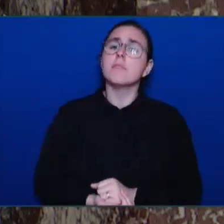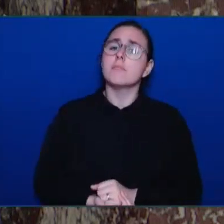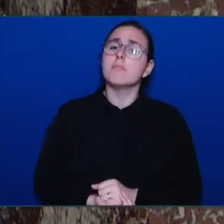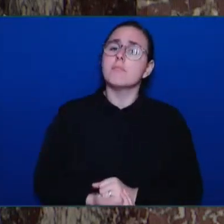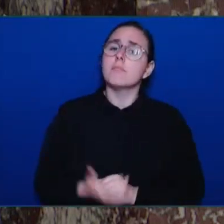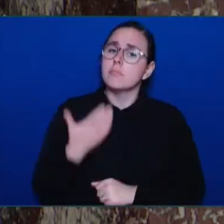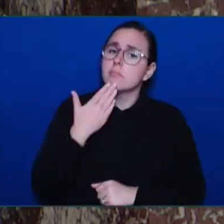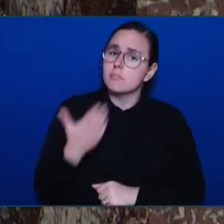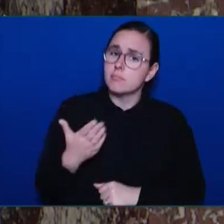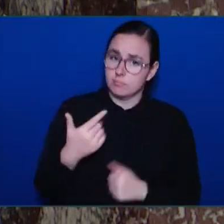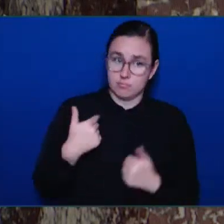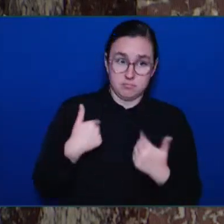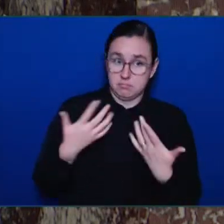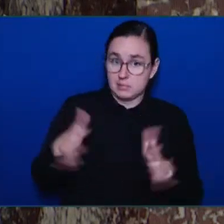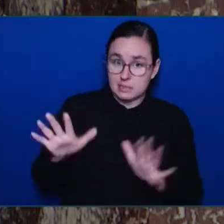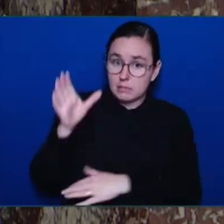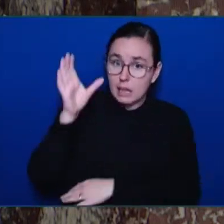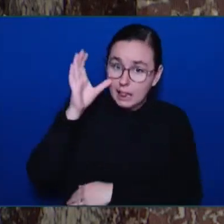no.